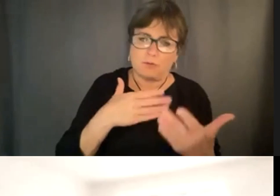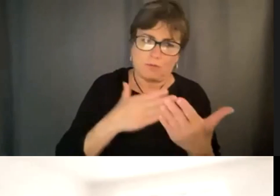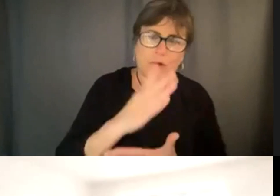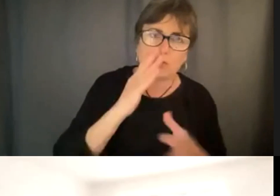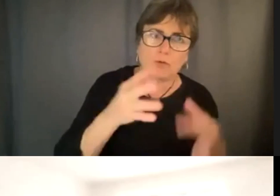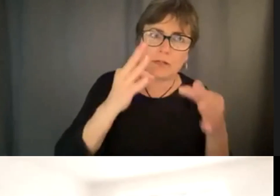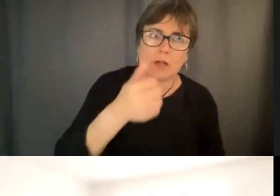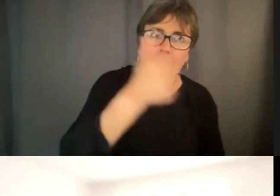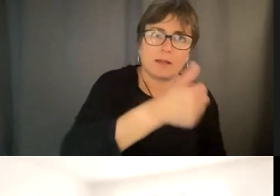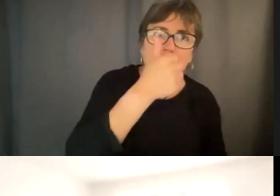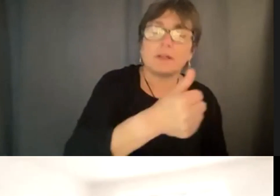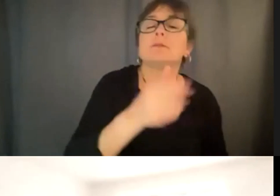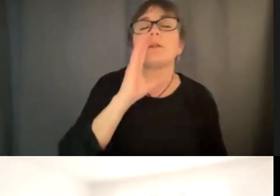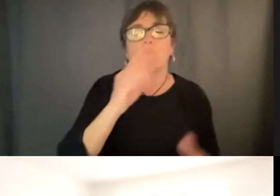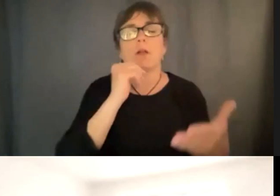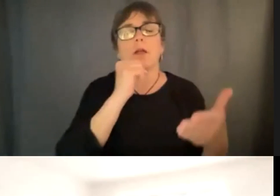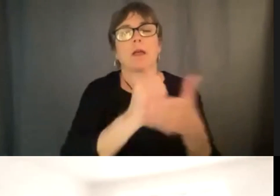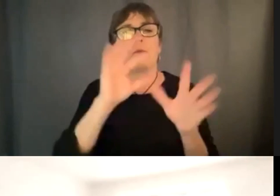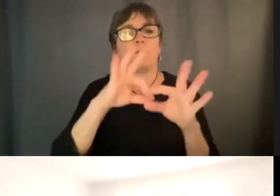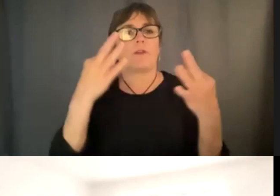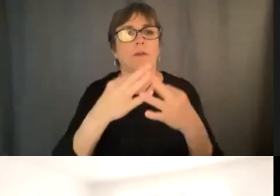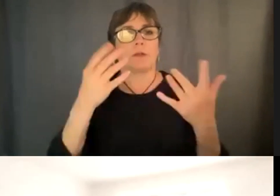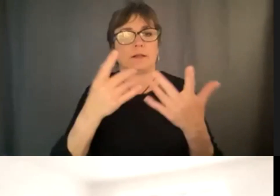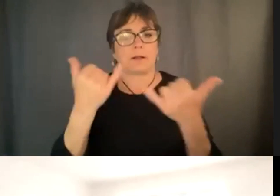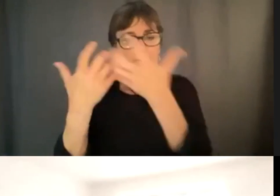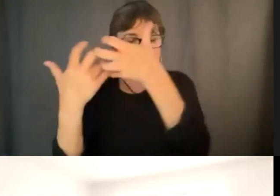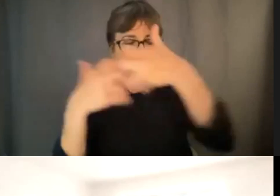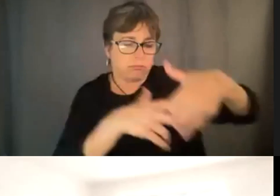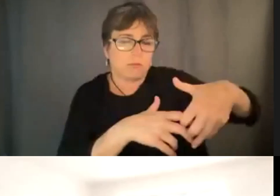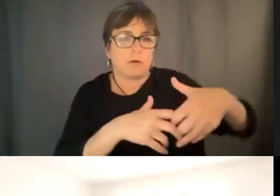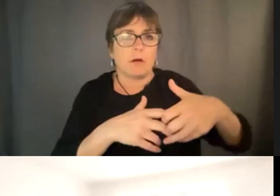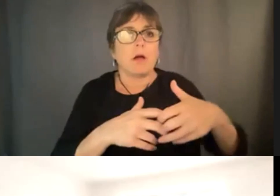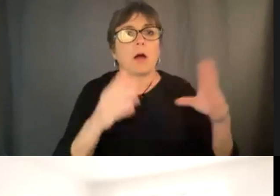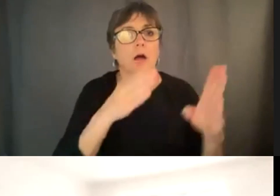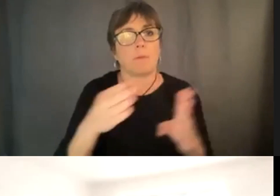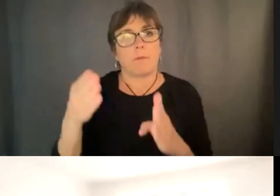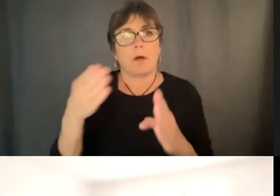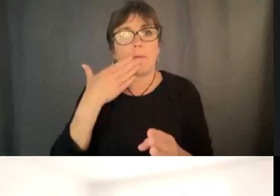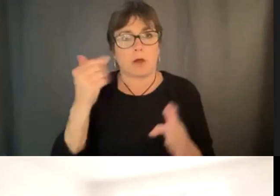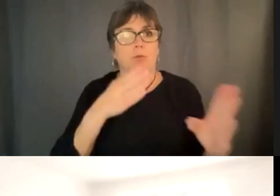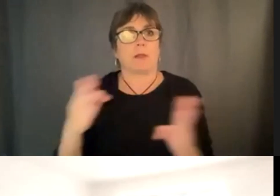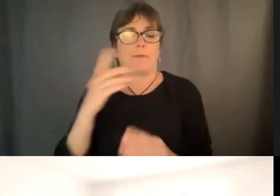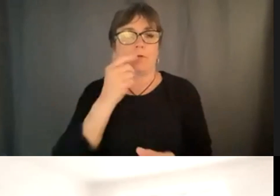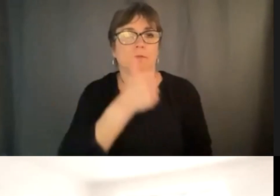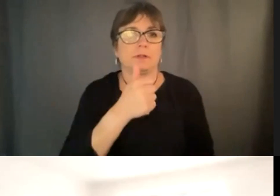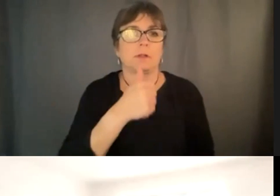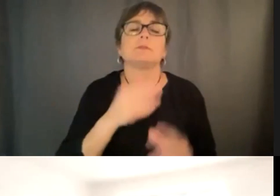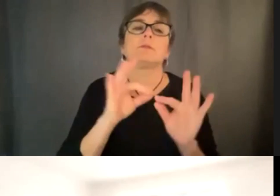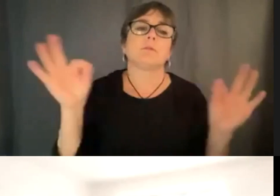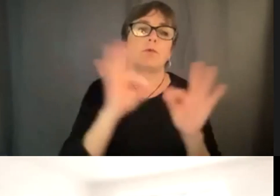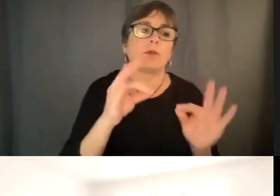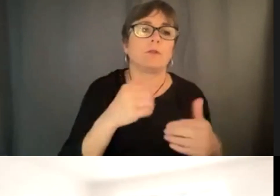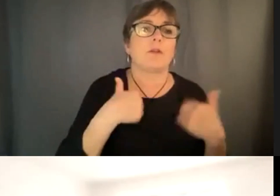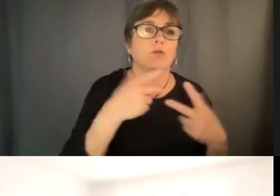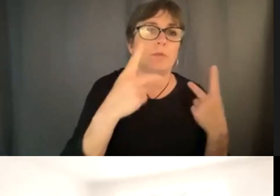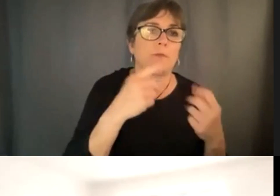families kind of bring together what the plan really should be. But you have to let youth speak honestly around other youth and then come